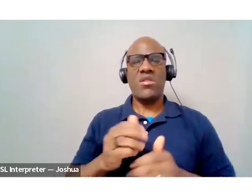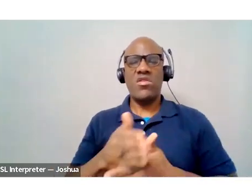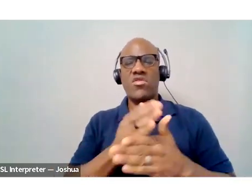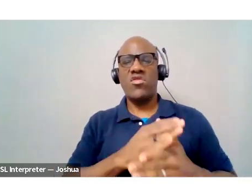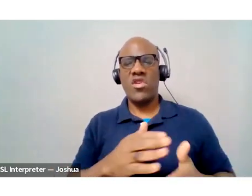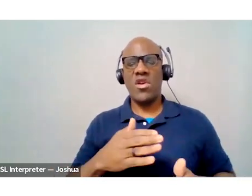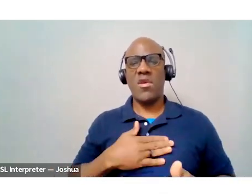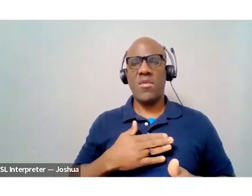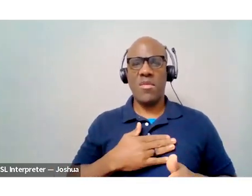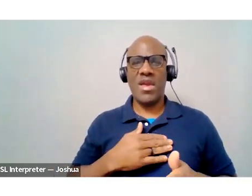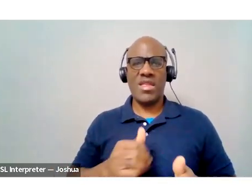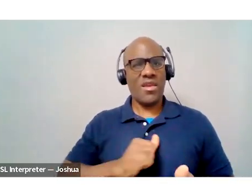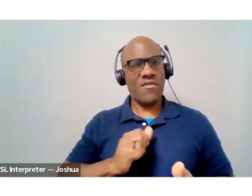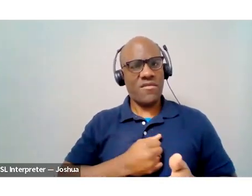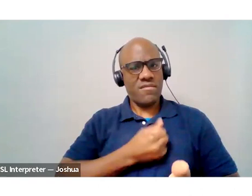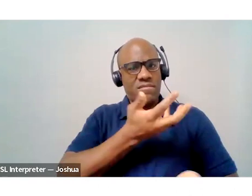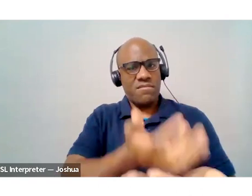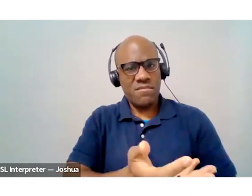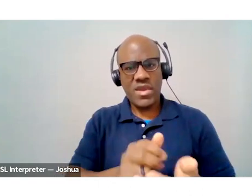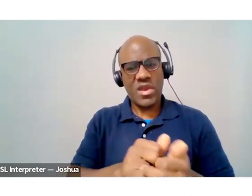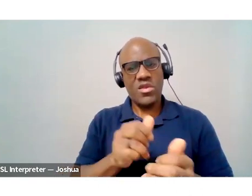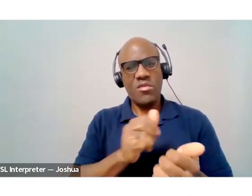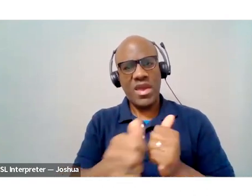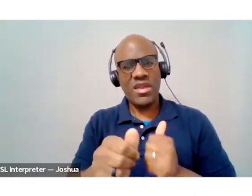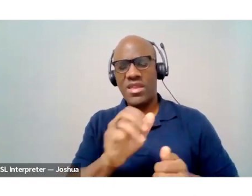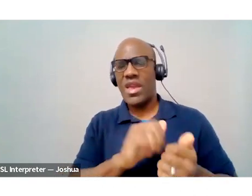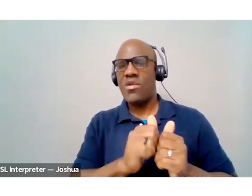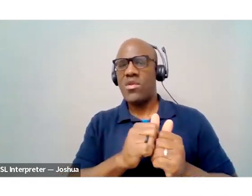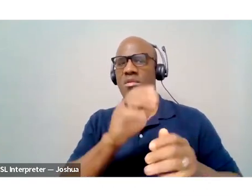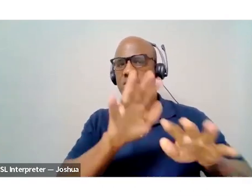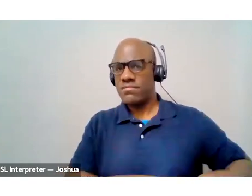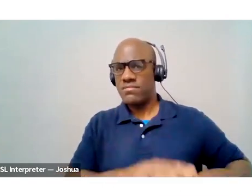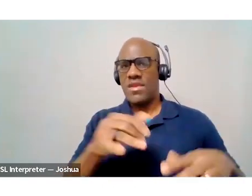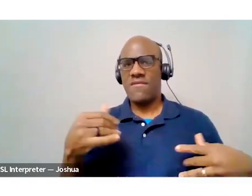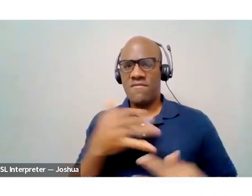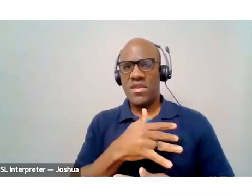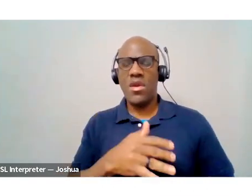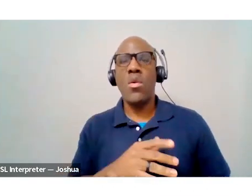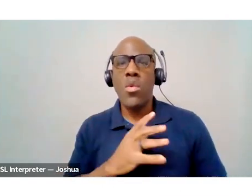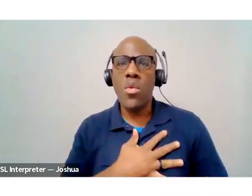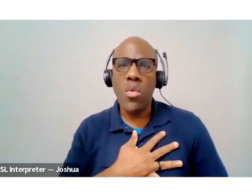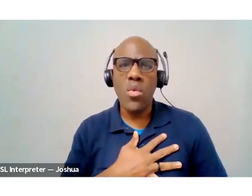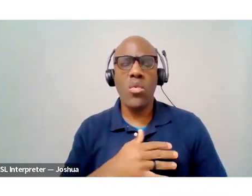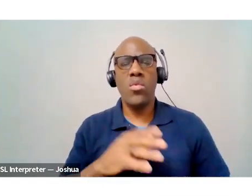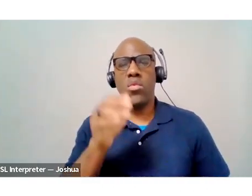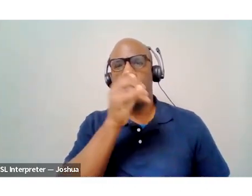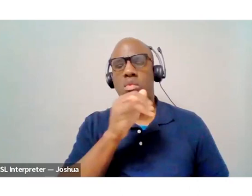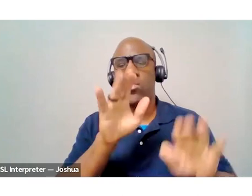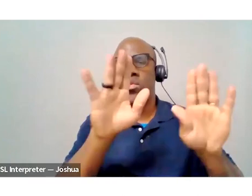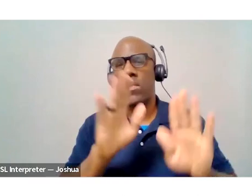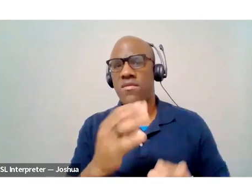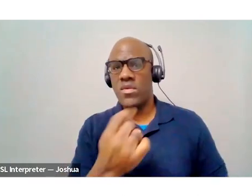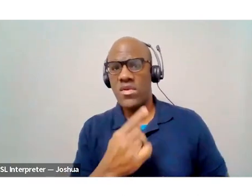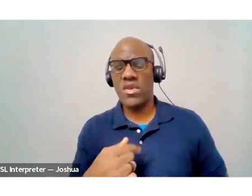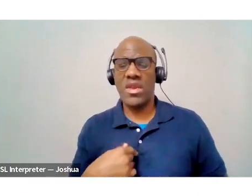is major, I think, because I contend with this every time some media comes out, and